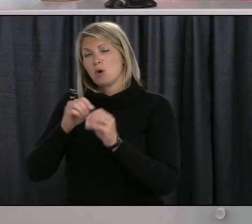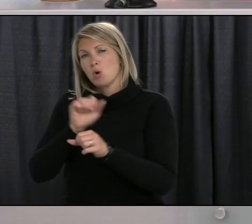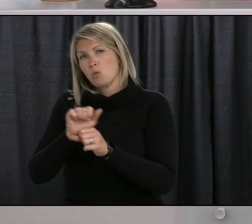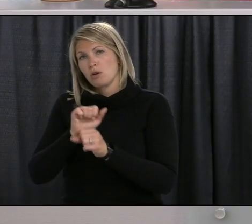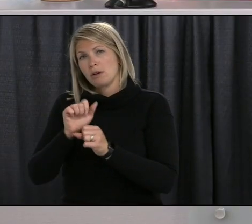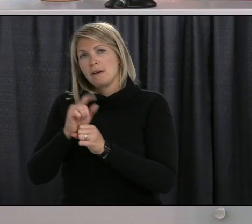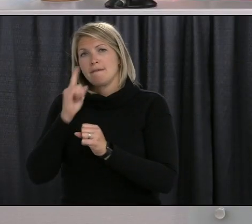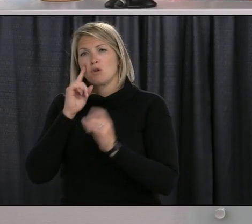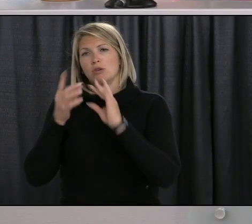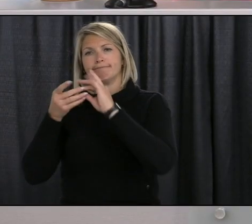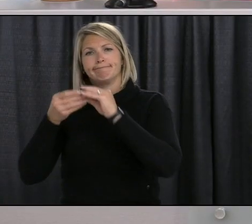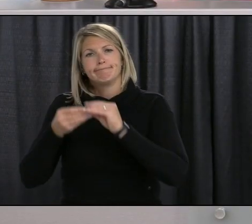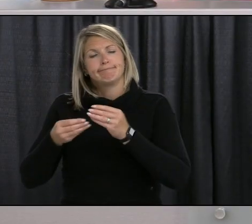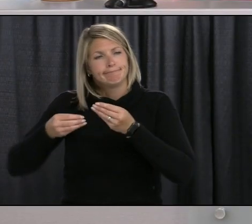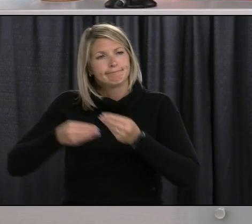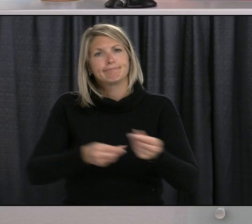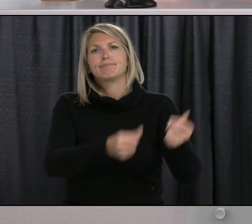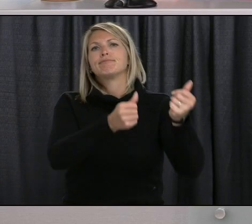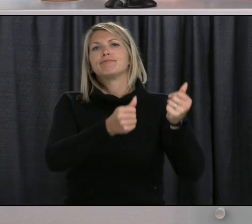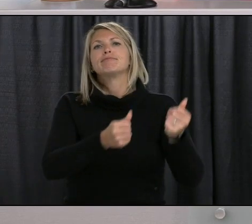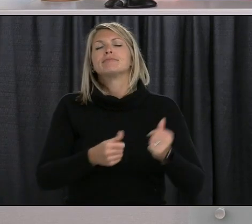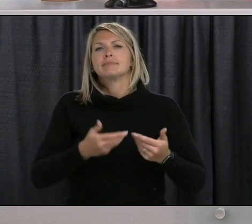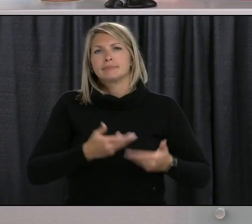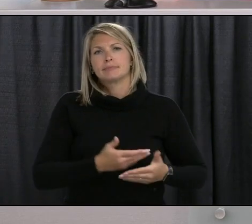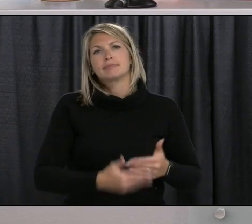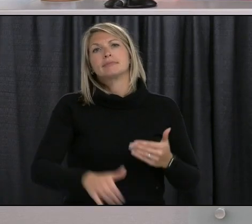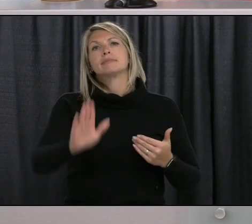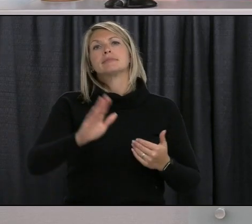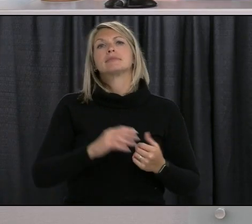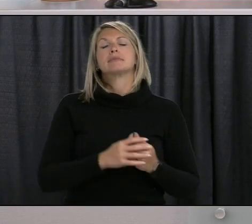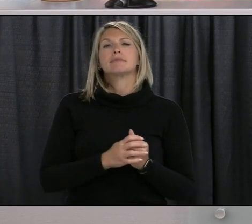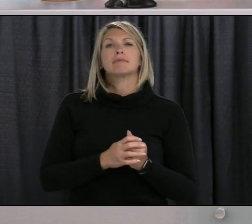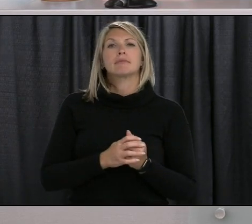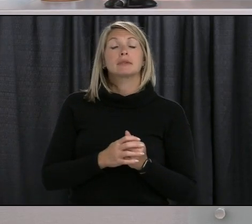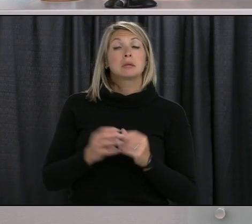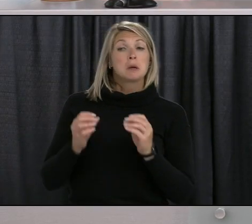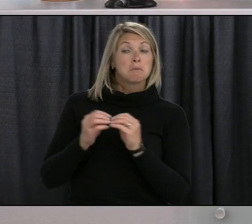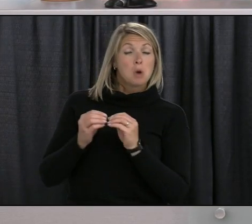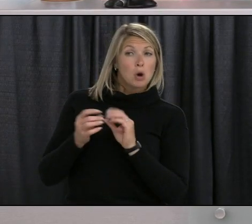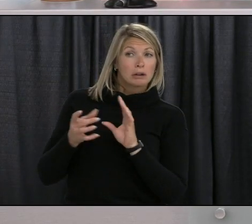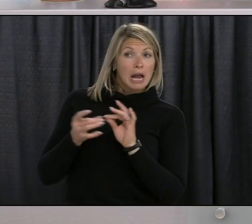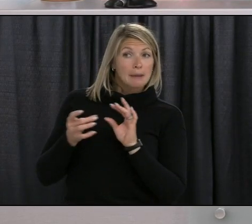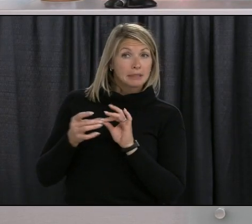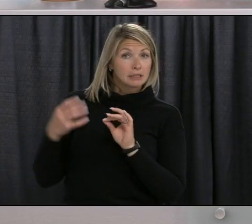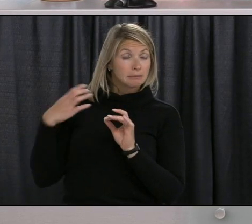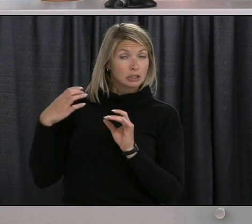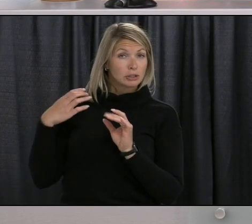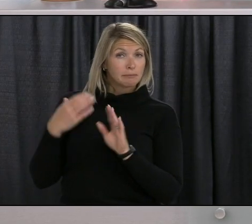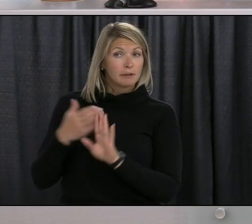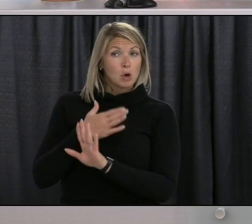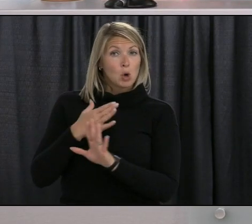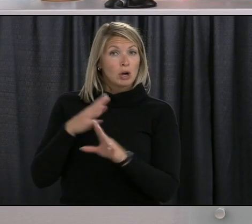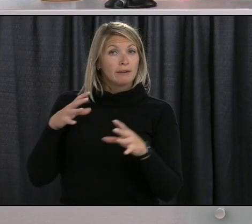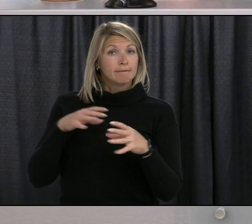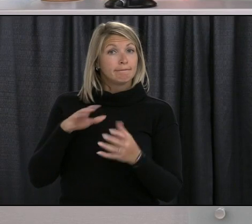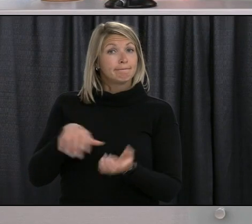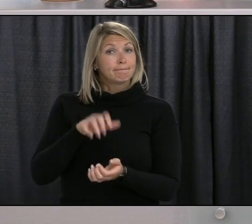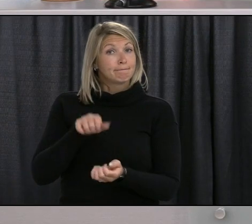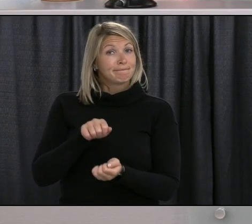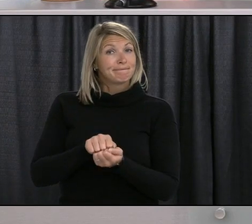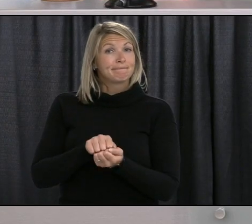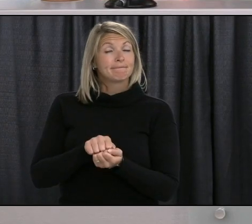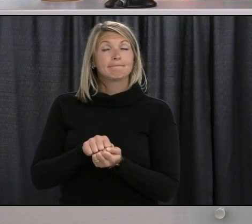Thank you. Thank you very much. Minister, did you have any concluding remarks before we ended today's news event? No, thank you very